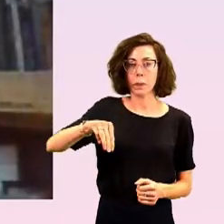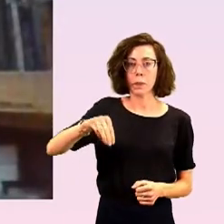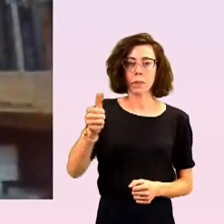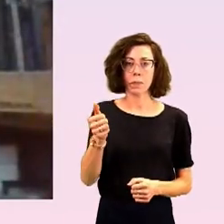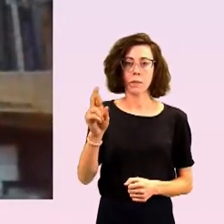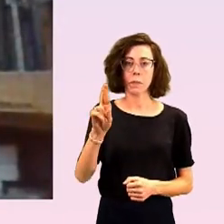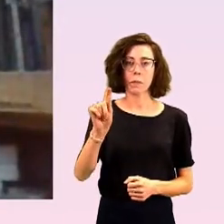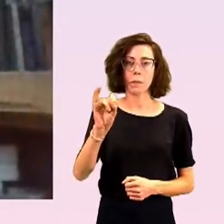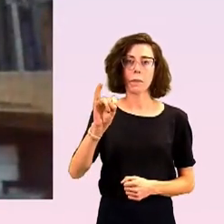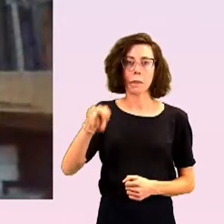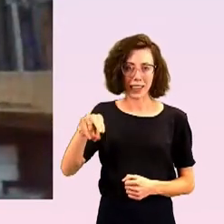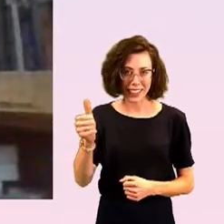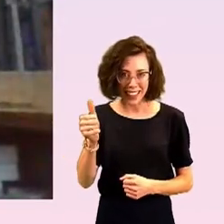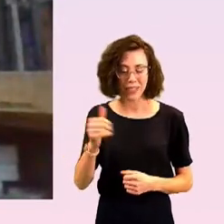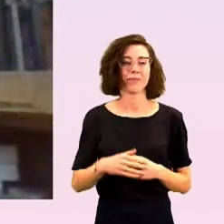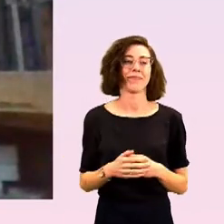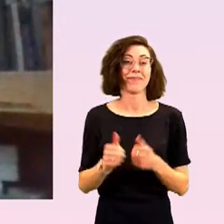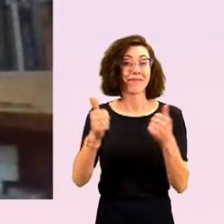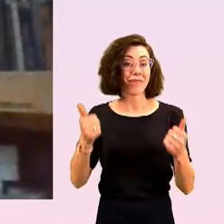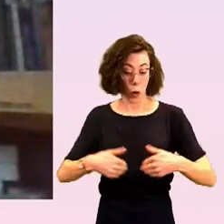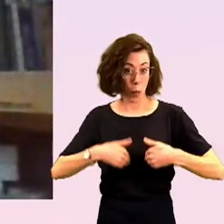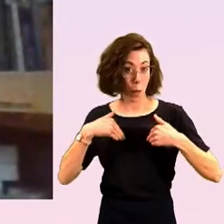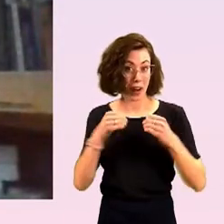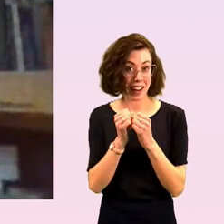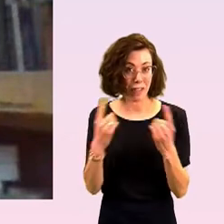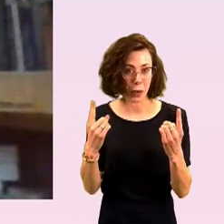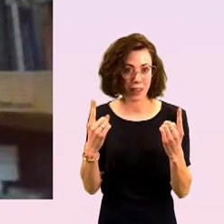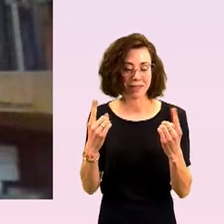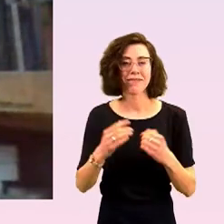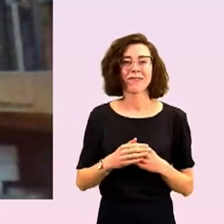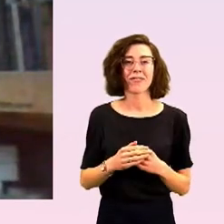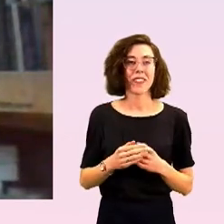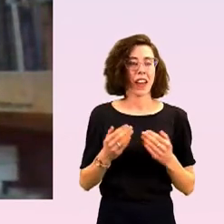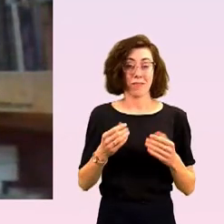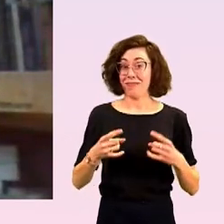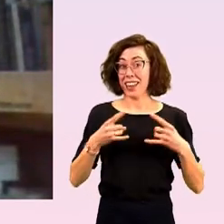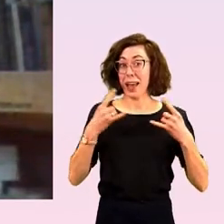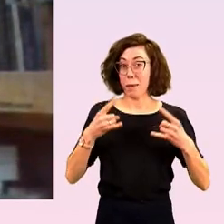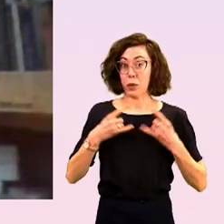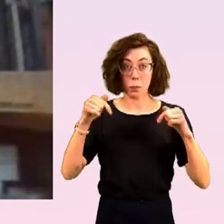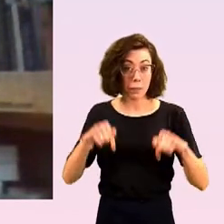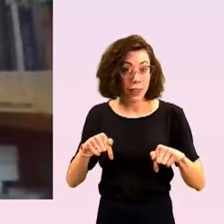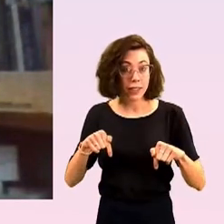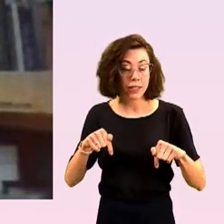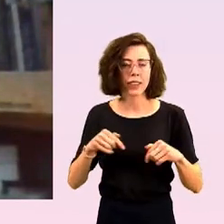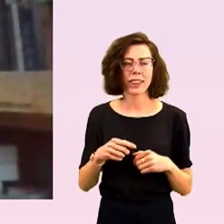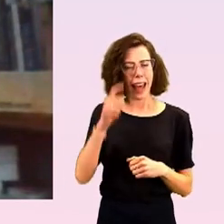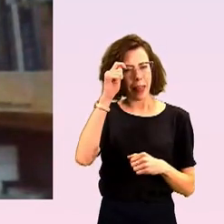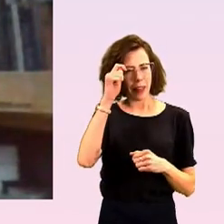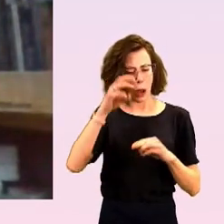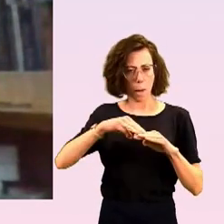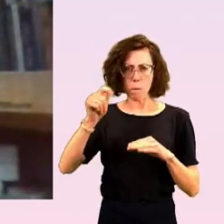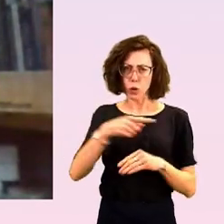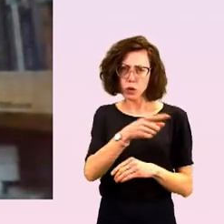Hi, good morning, everybody, and thanks very much. It's a pleasure and an honor to be here. I think most people know